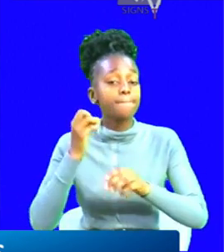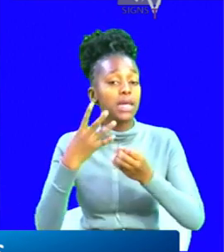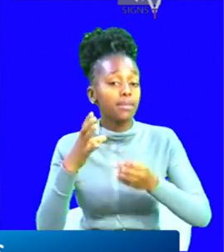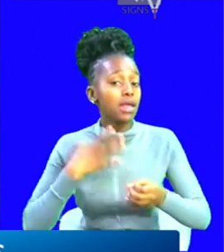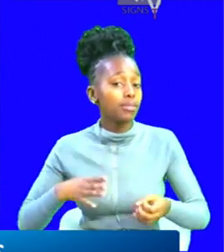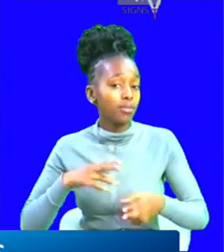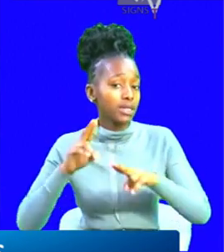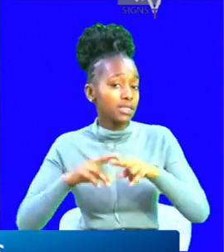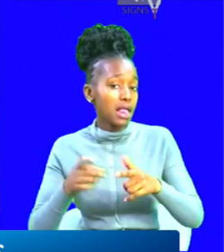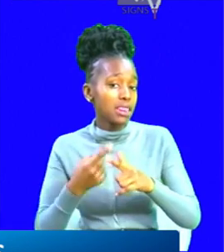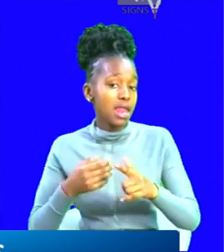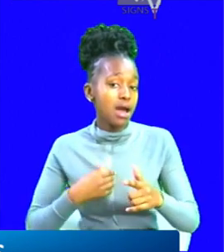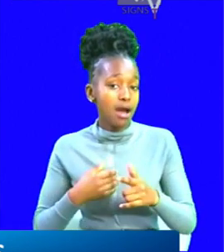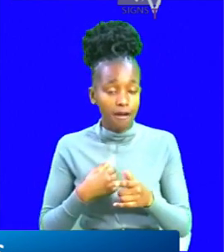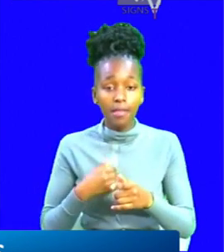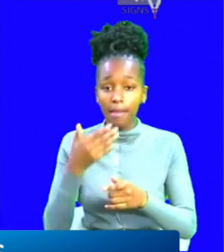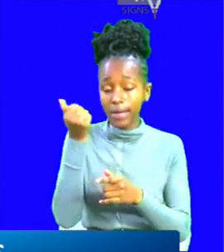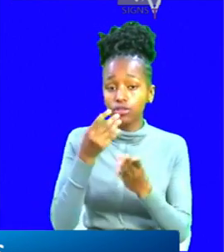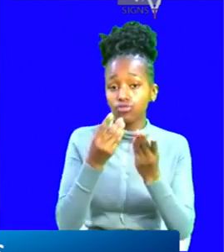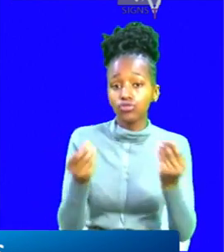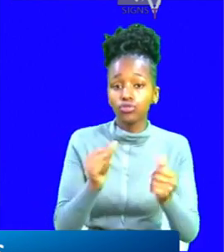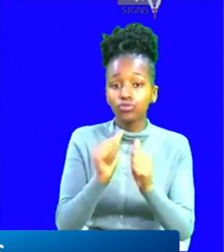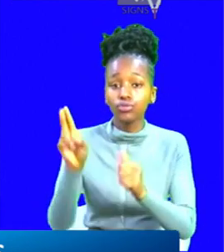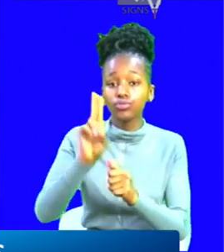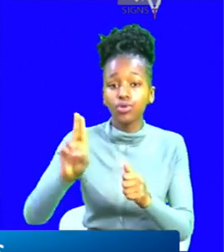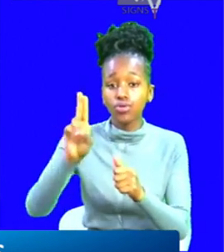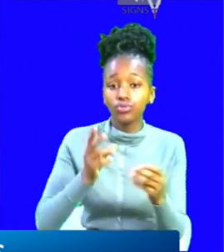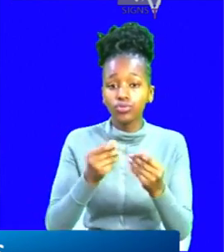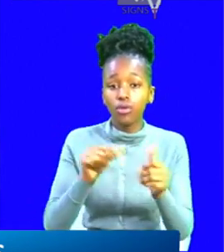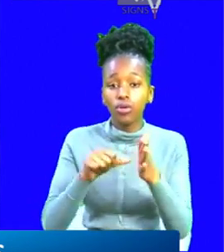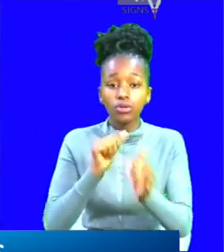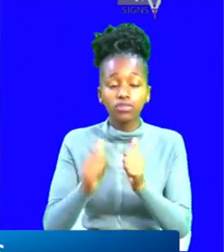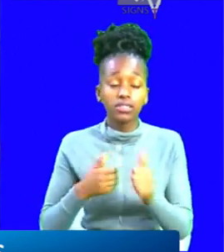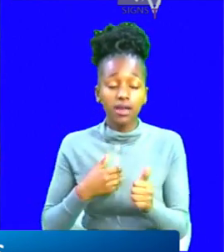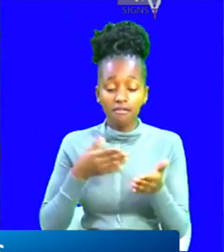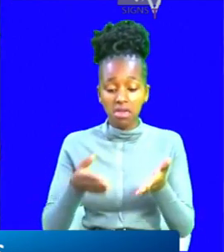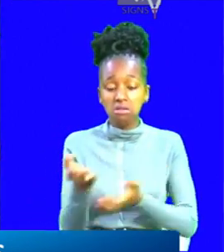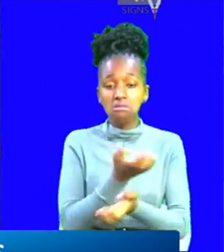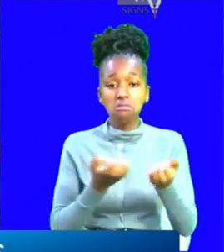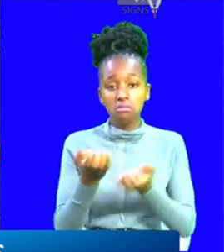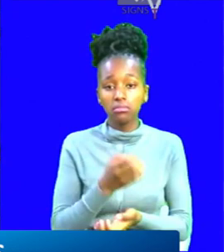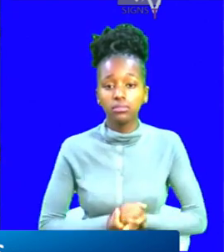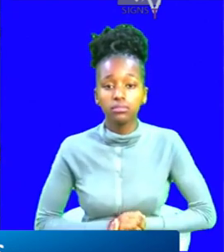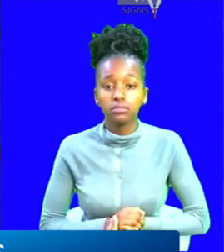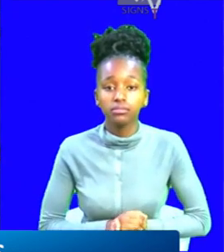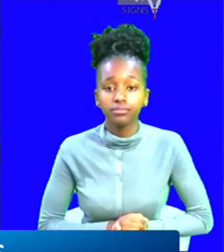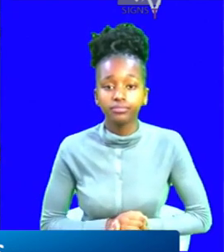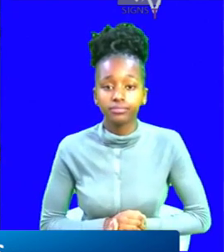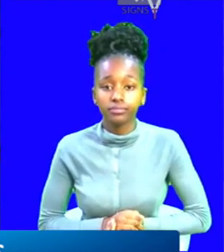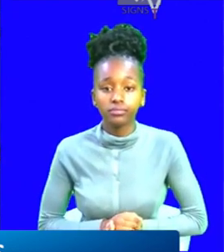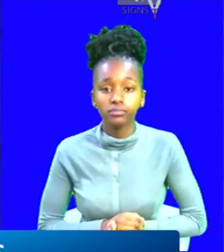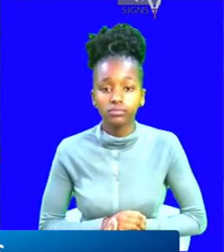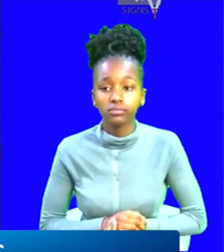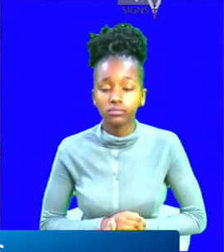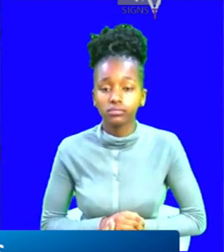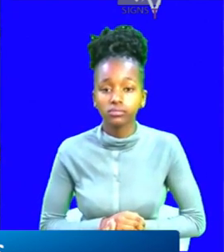innovative approaches to tackle the socio-economic issues at hand. And